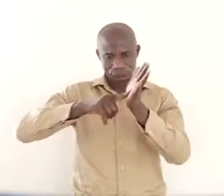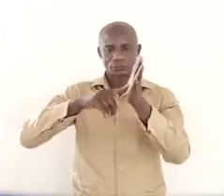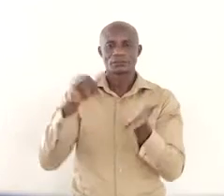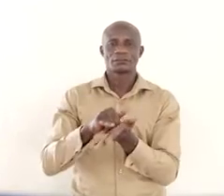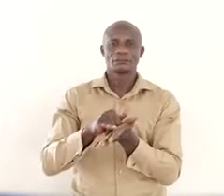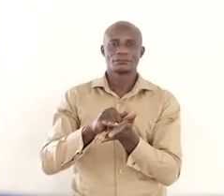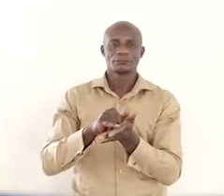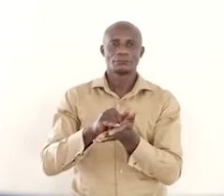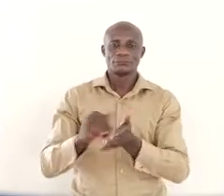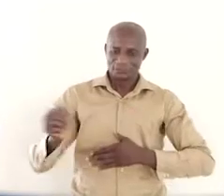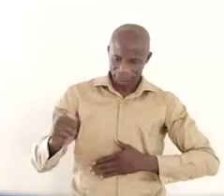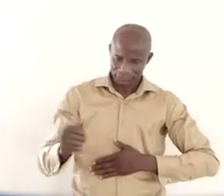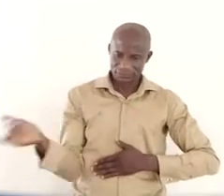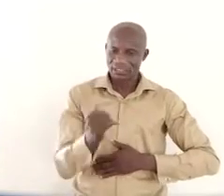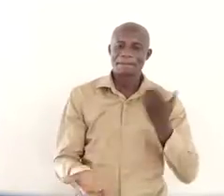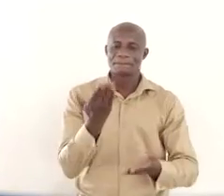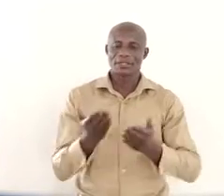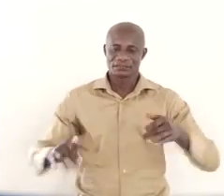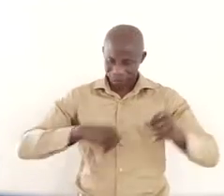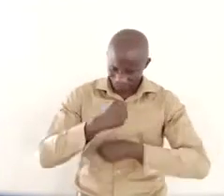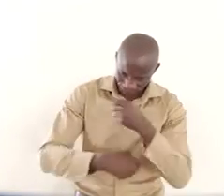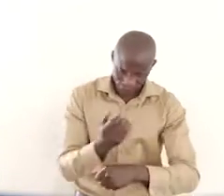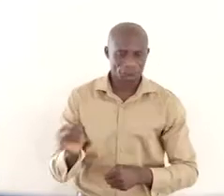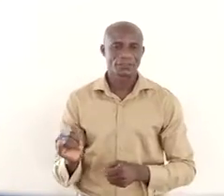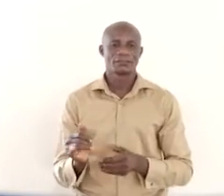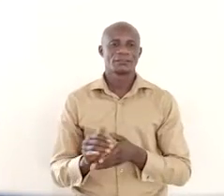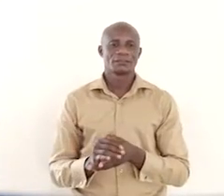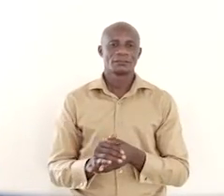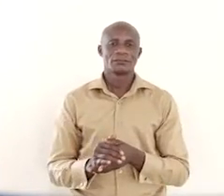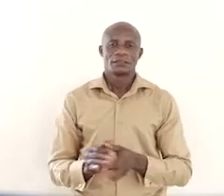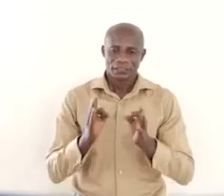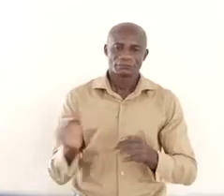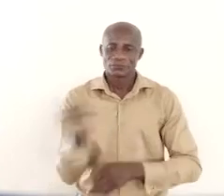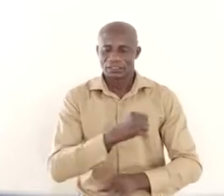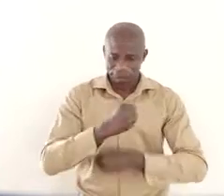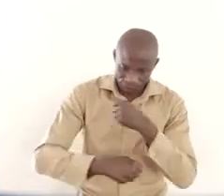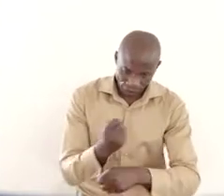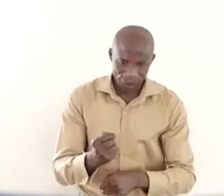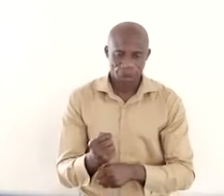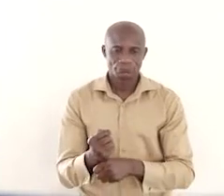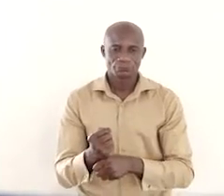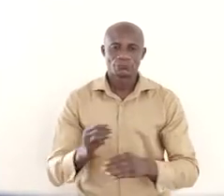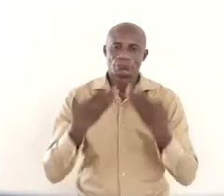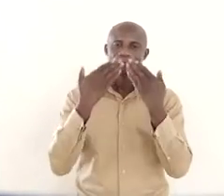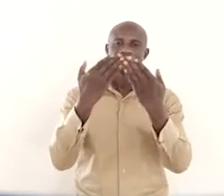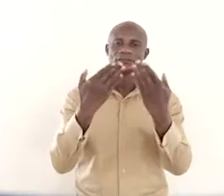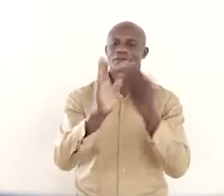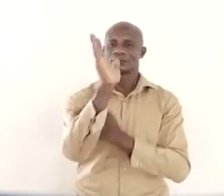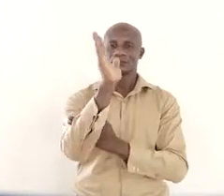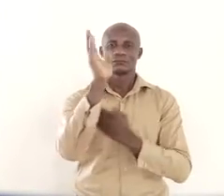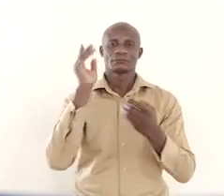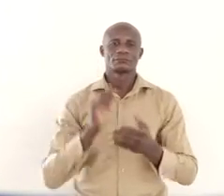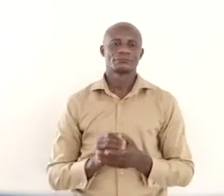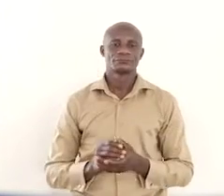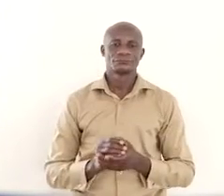shows that yes, they may suffer, but Christ is with them. And if they suffer, giving thanks to